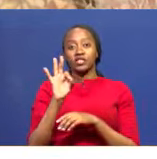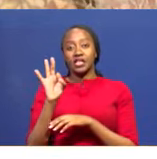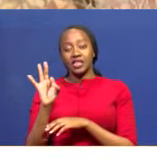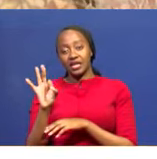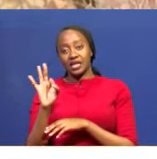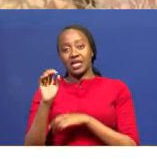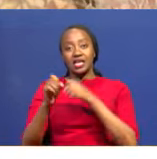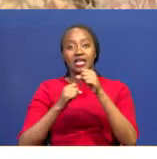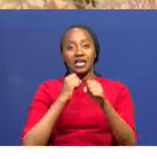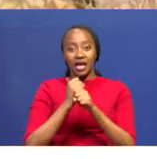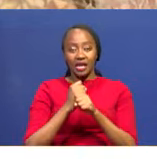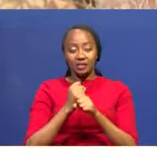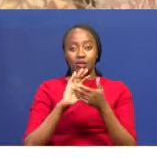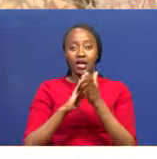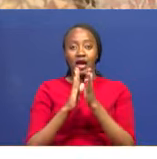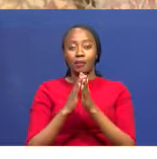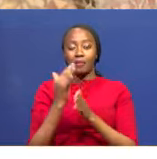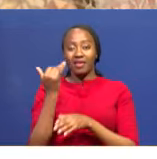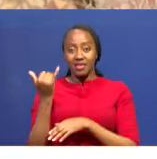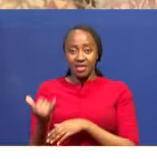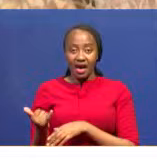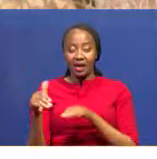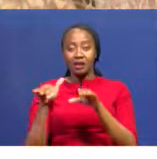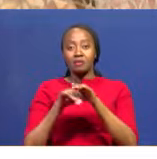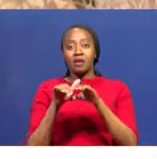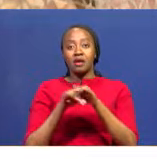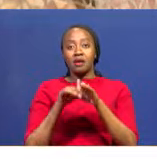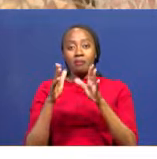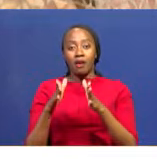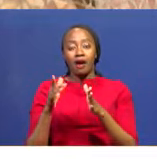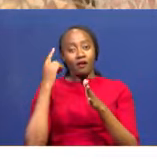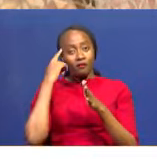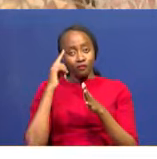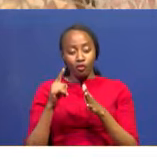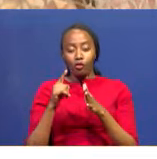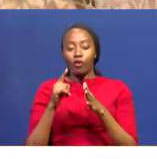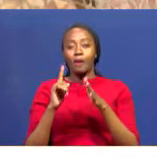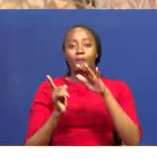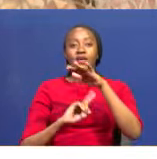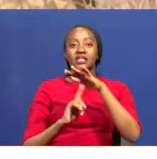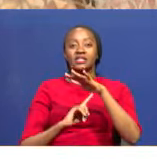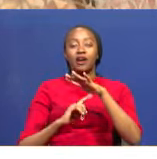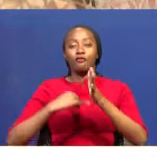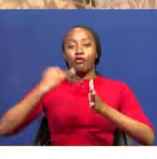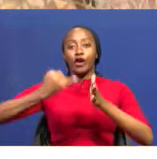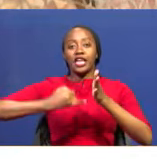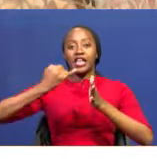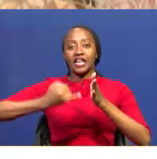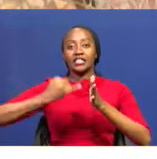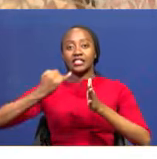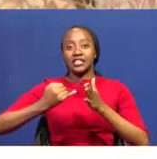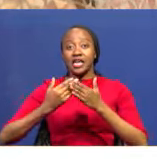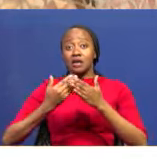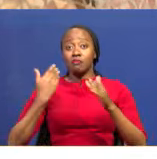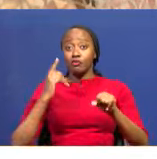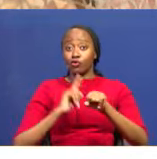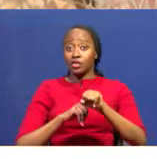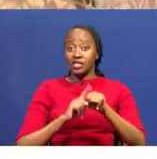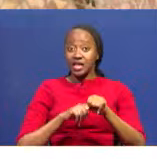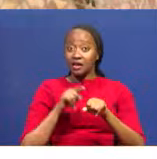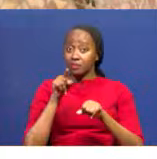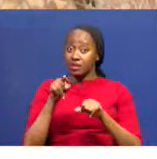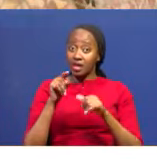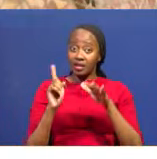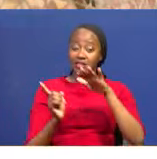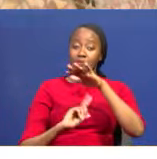the youngest member of the cabinet when he was appointed Minister for Industry. It is during his tenure as Minister for